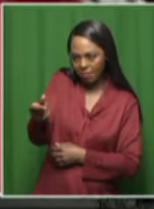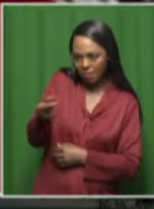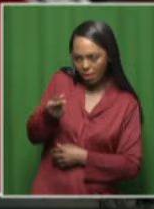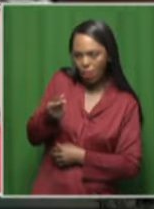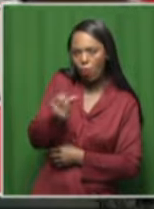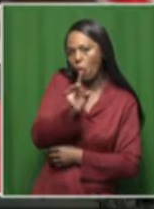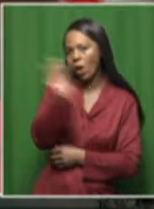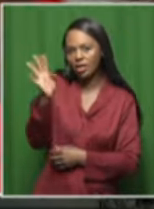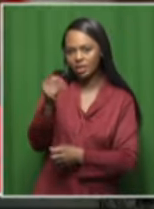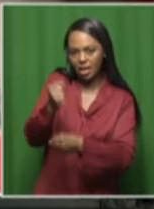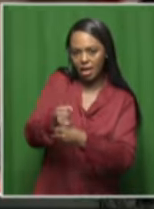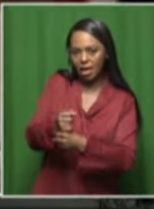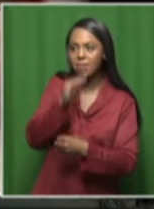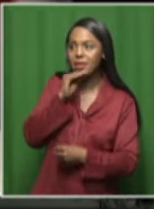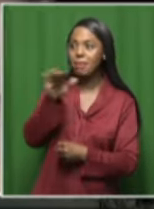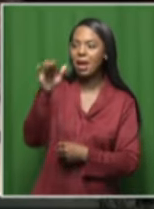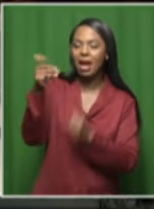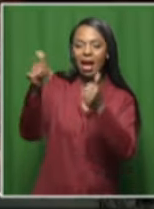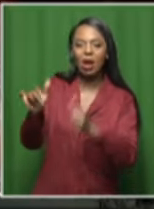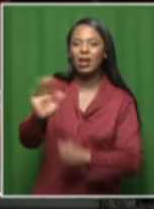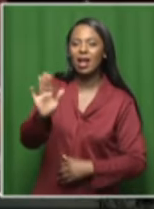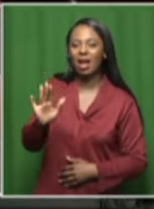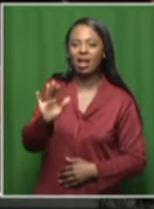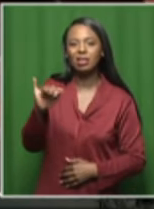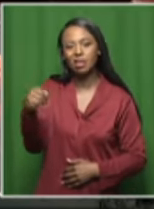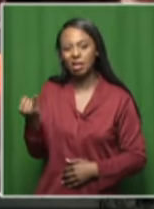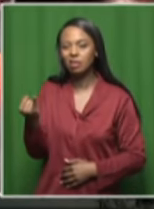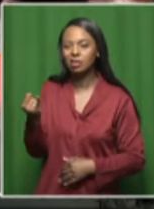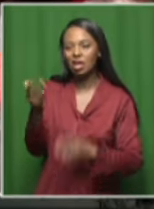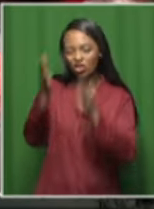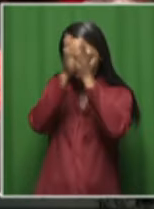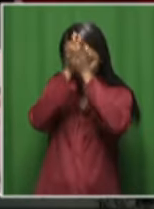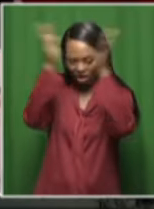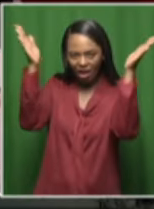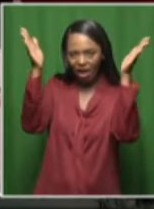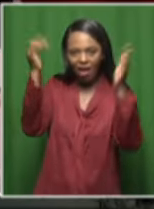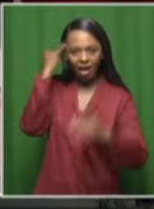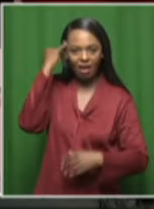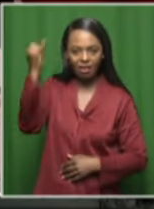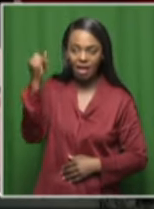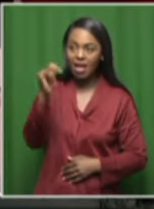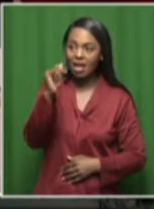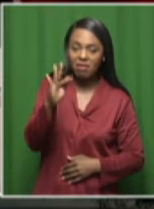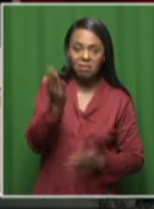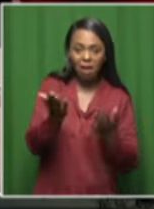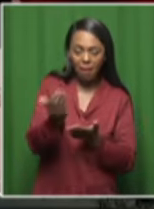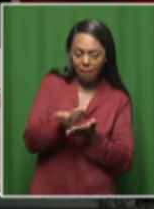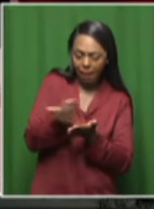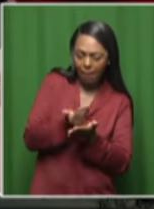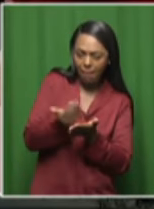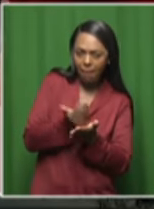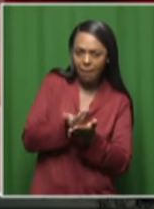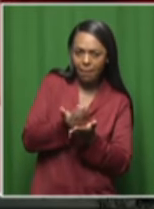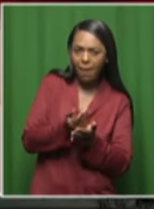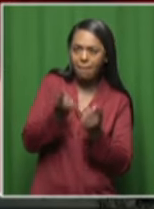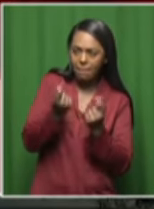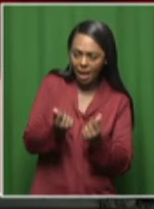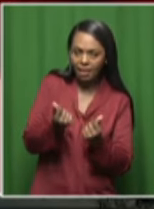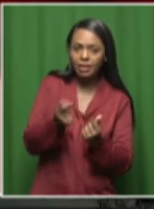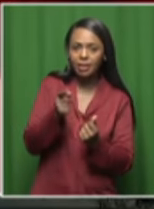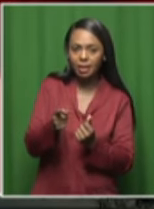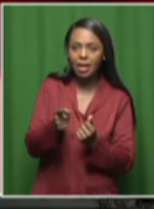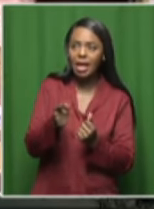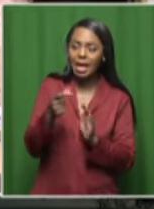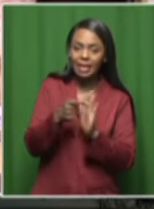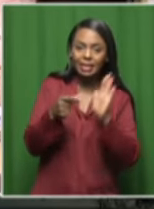not a bank account. But that's the general idea. Any money that was saved up until the implementation date is